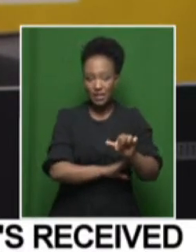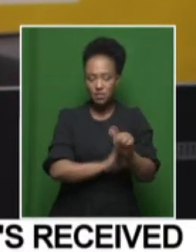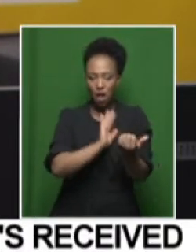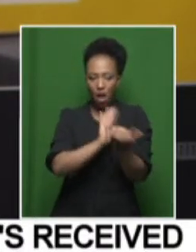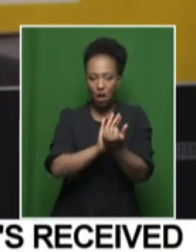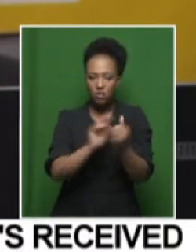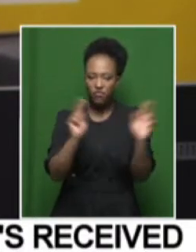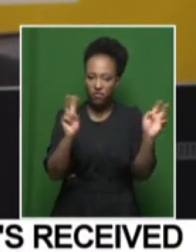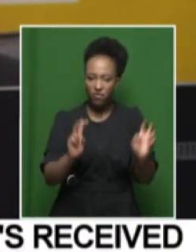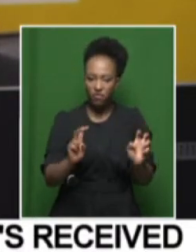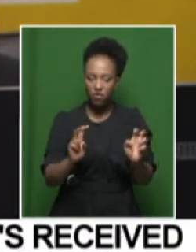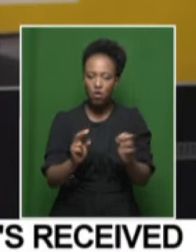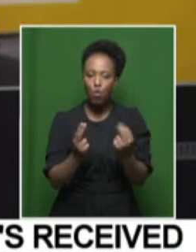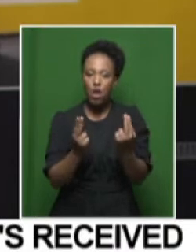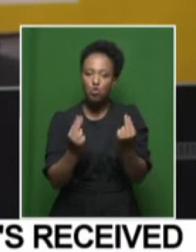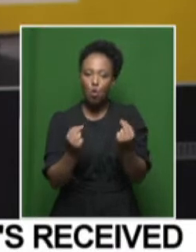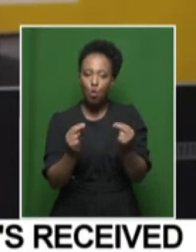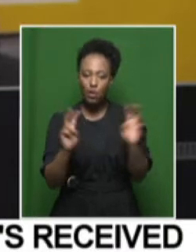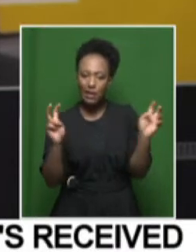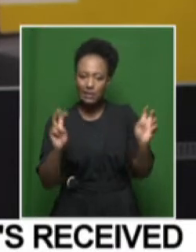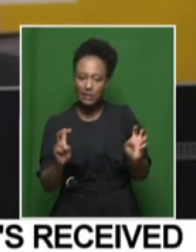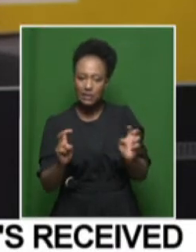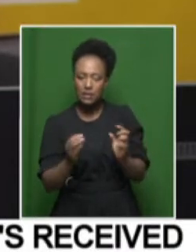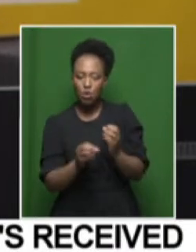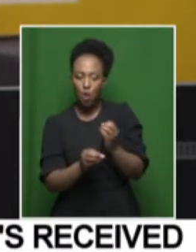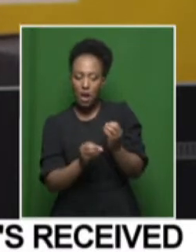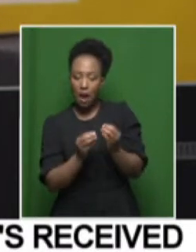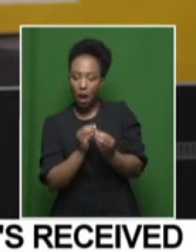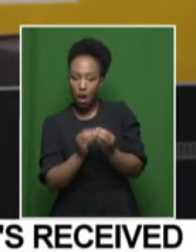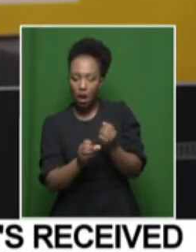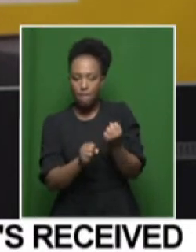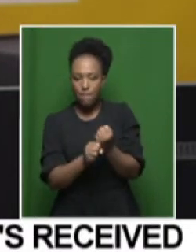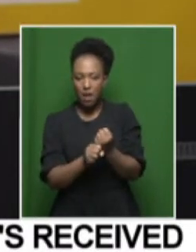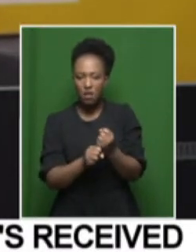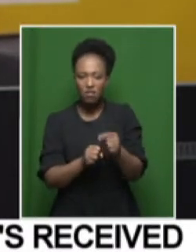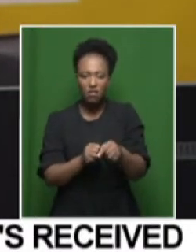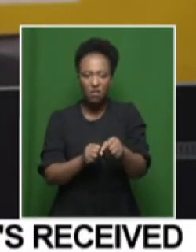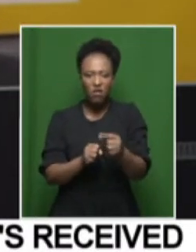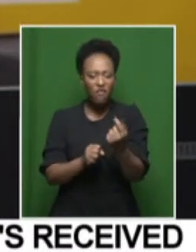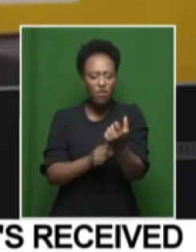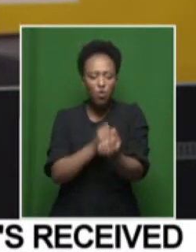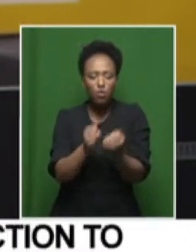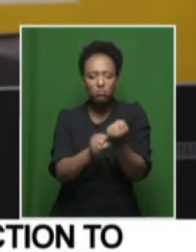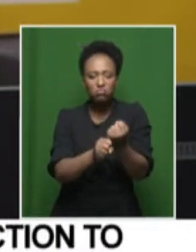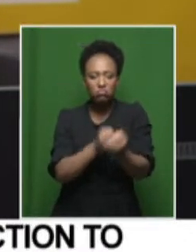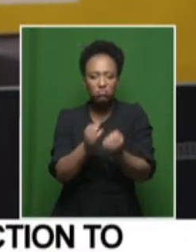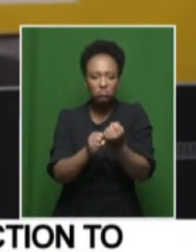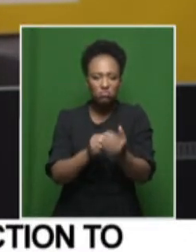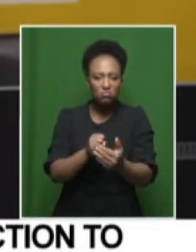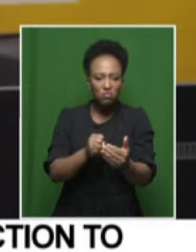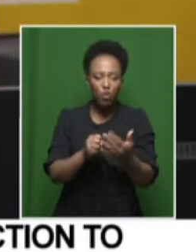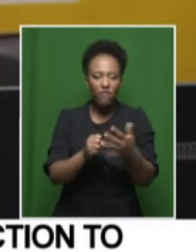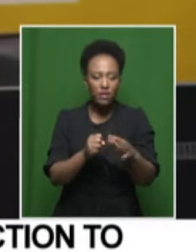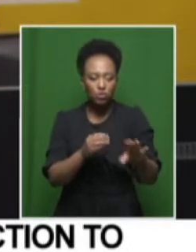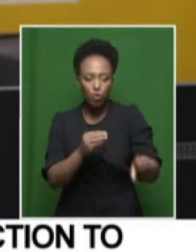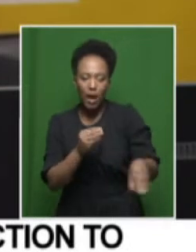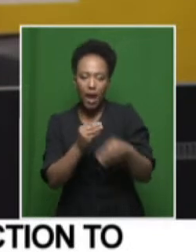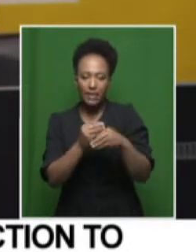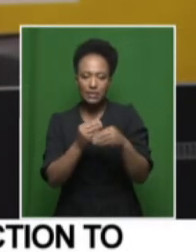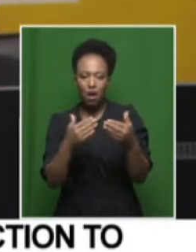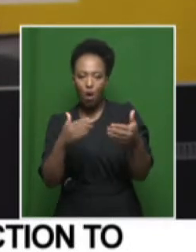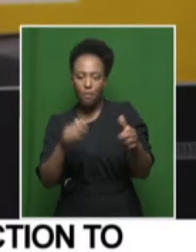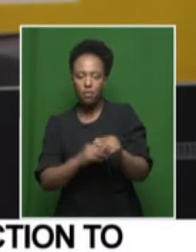the new generation projects that are coming online over the next few years. These